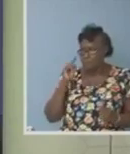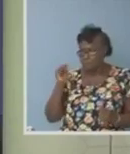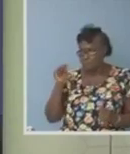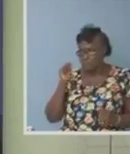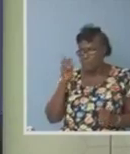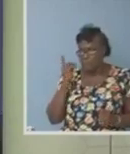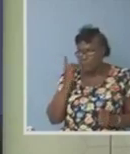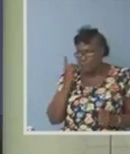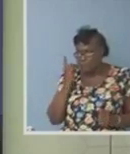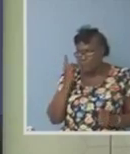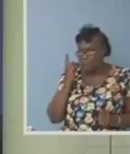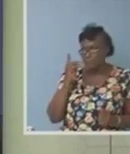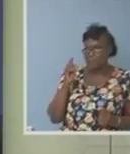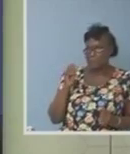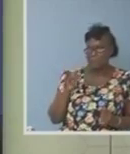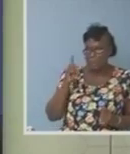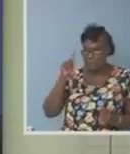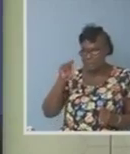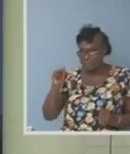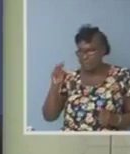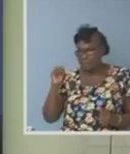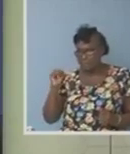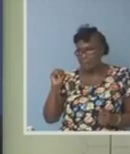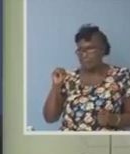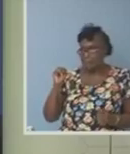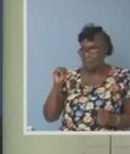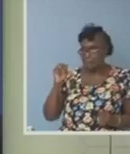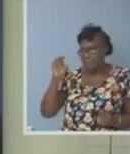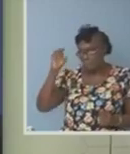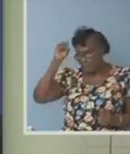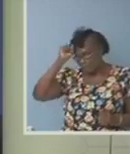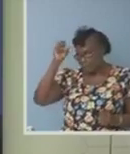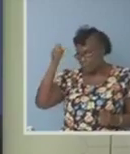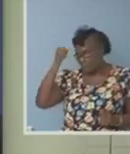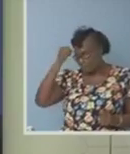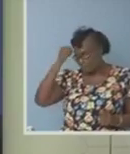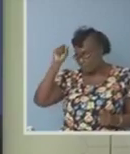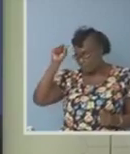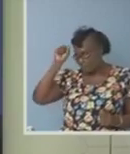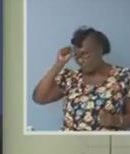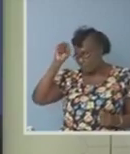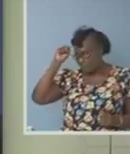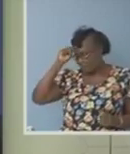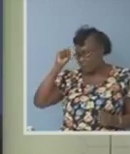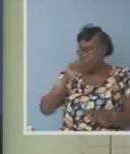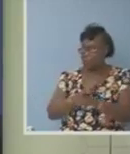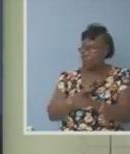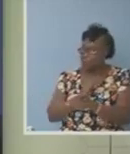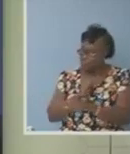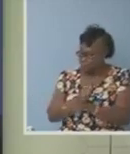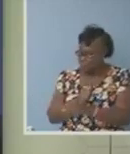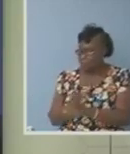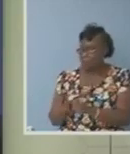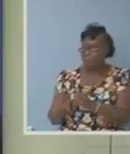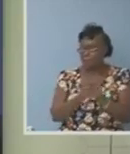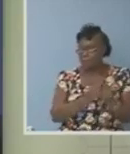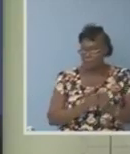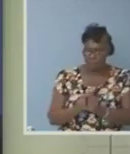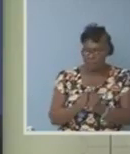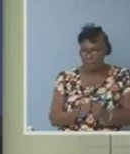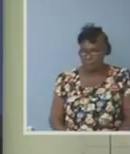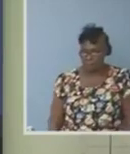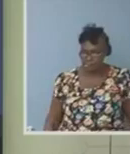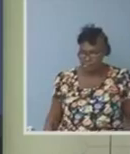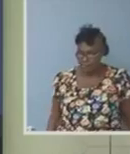Chief Secretary and a team from the Tobago House of Assembly as we continue to formulate policy initiatives to treat with COVID-19.